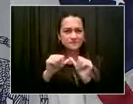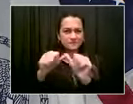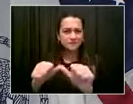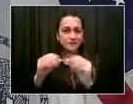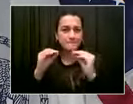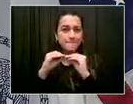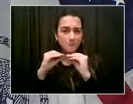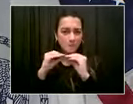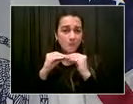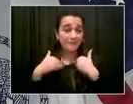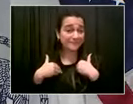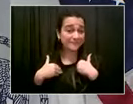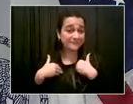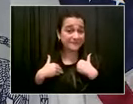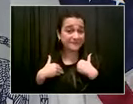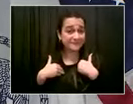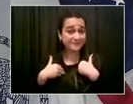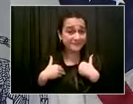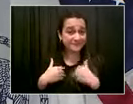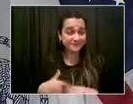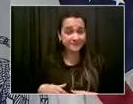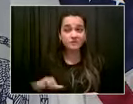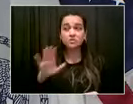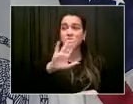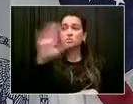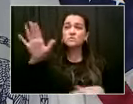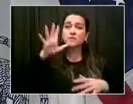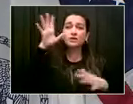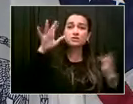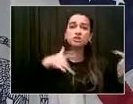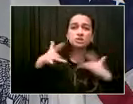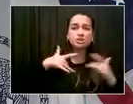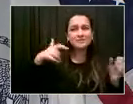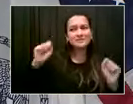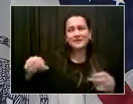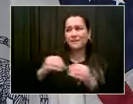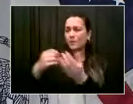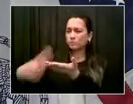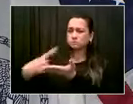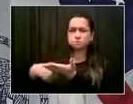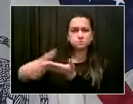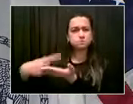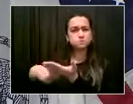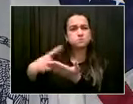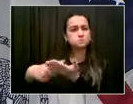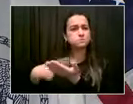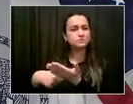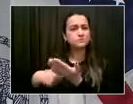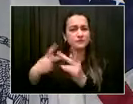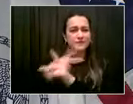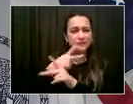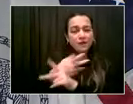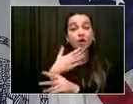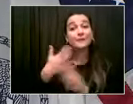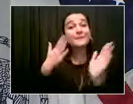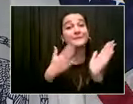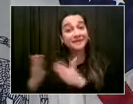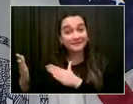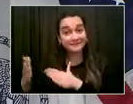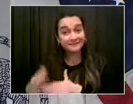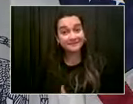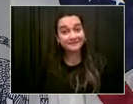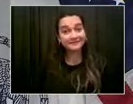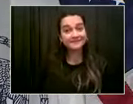start understanding that we can actually return to the things we knew. Go ahead, Emma.